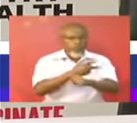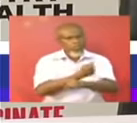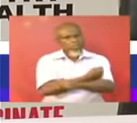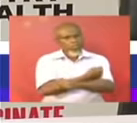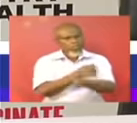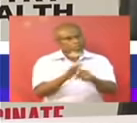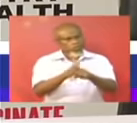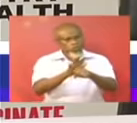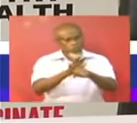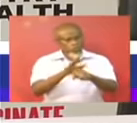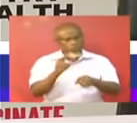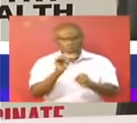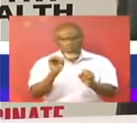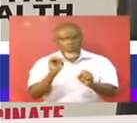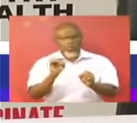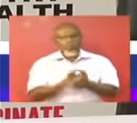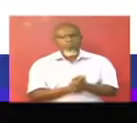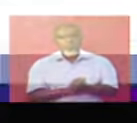COVID-19.